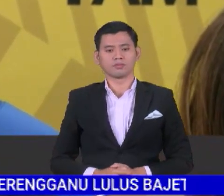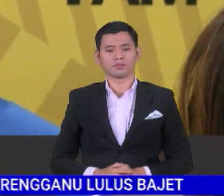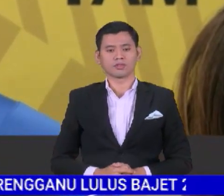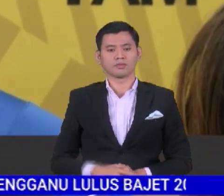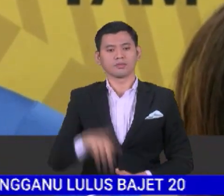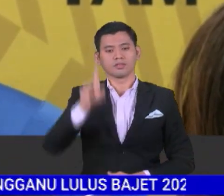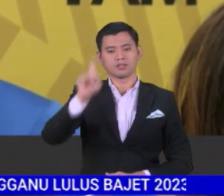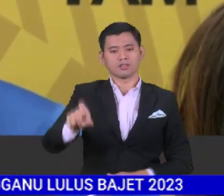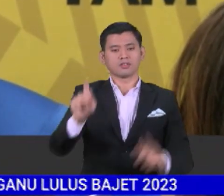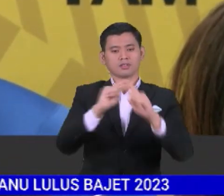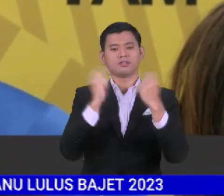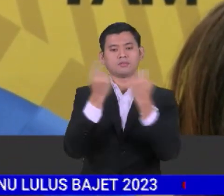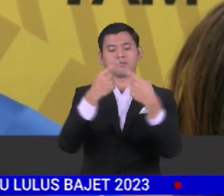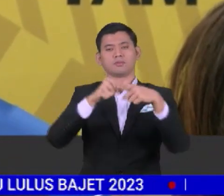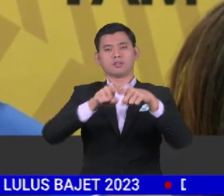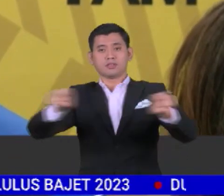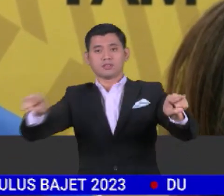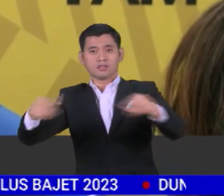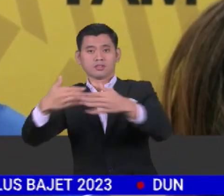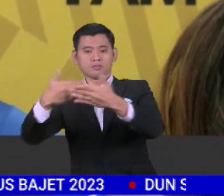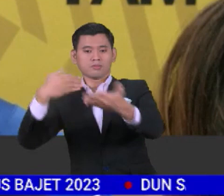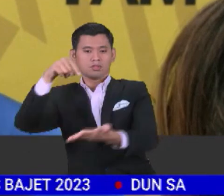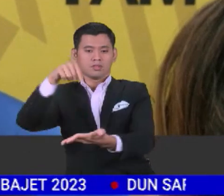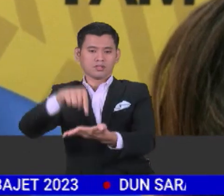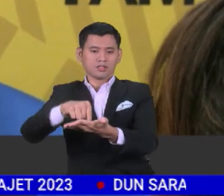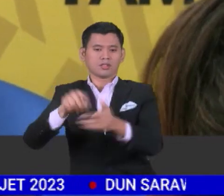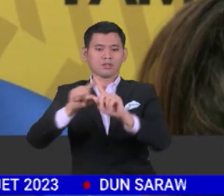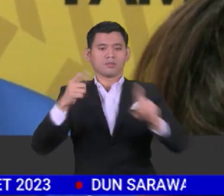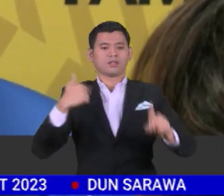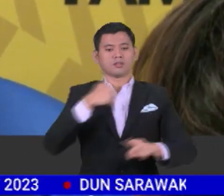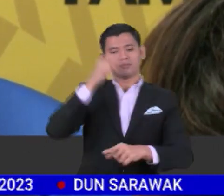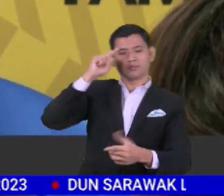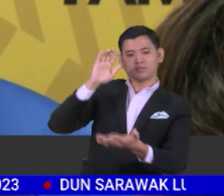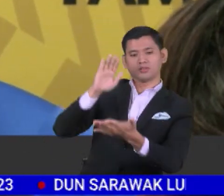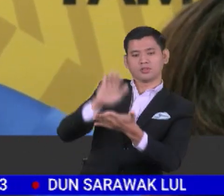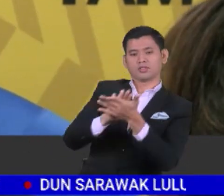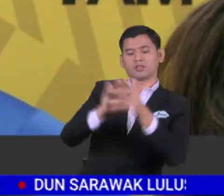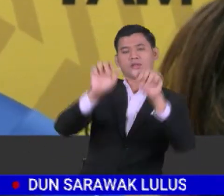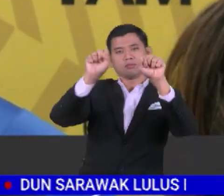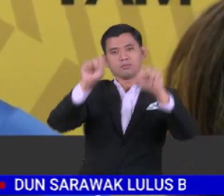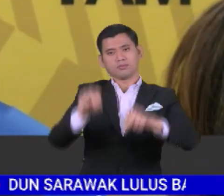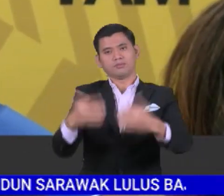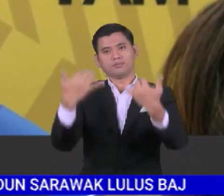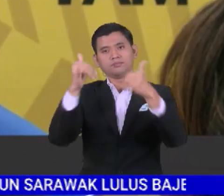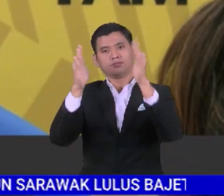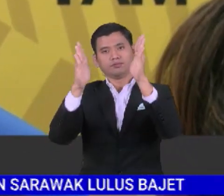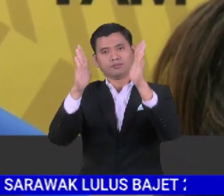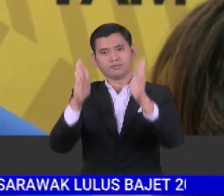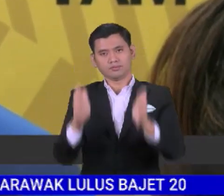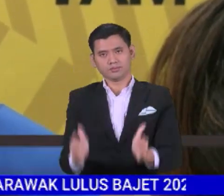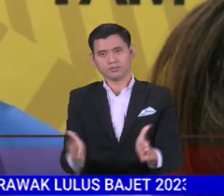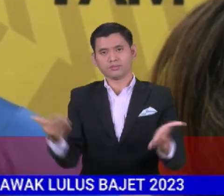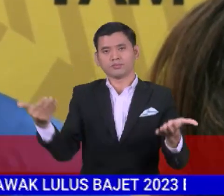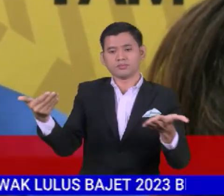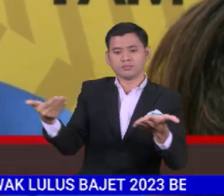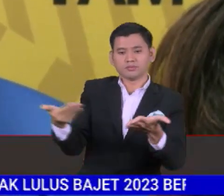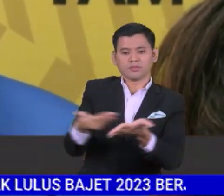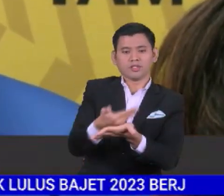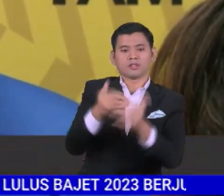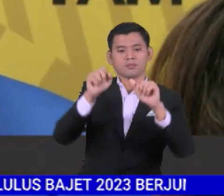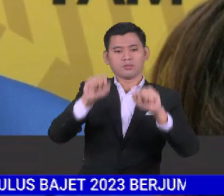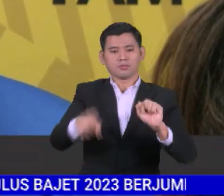we have a lot of faith in the new players that have come. There's a reason those players get called up. They've been performing well for their